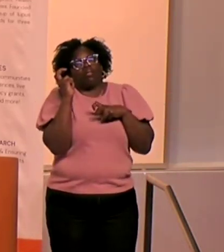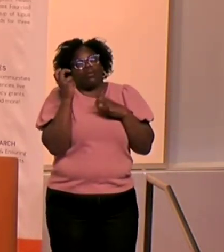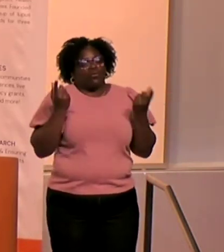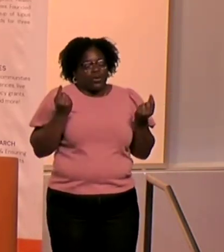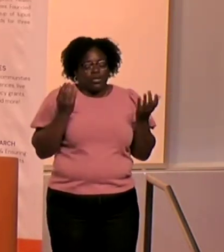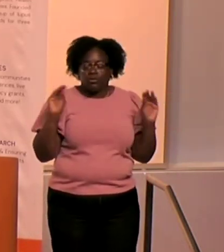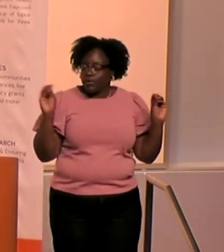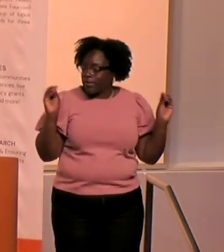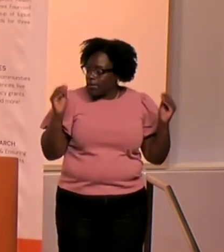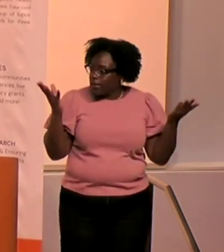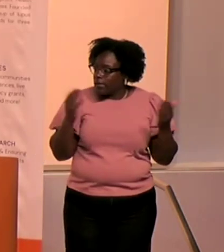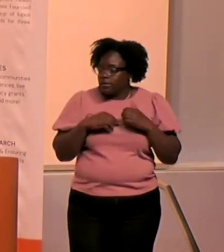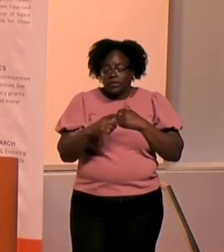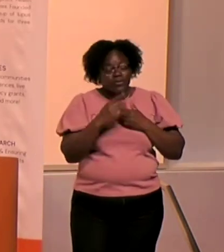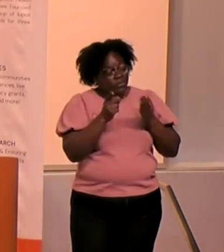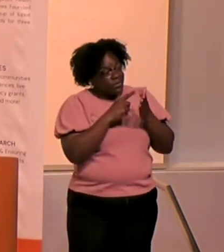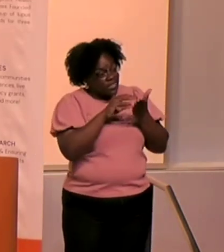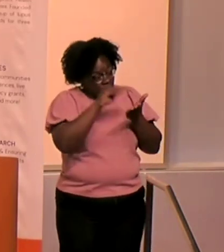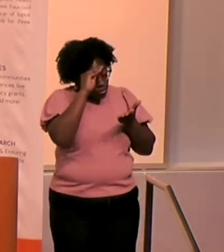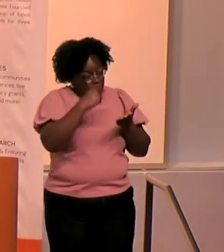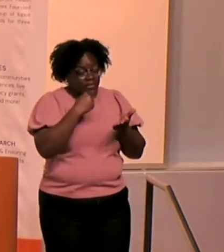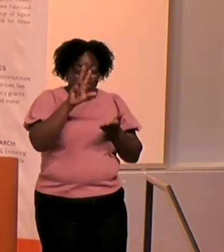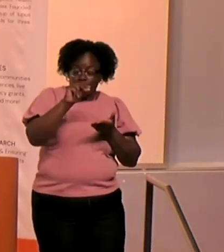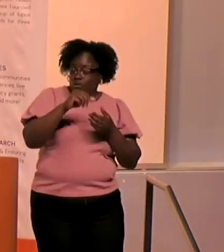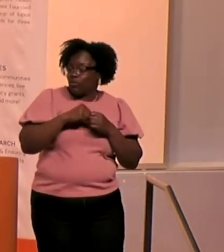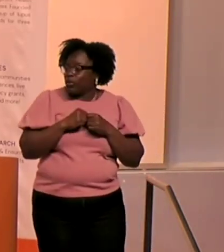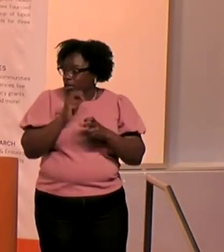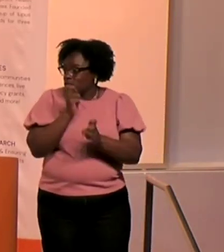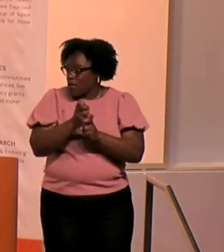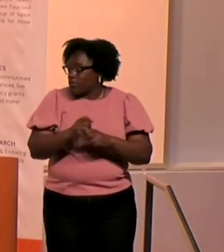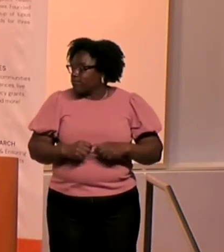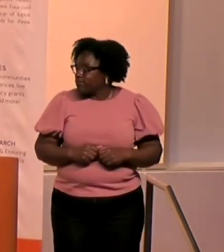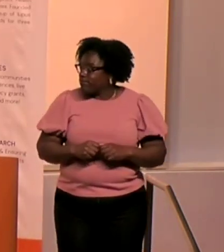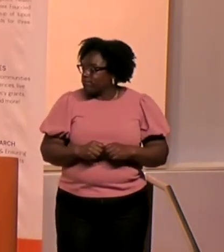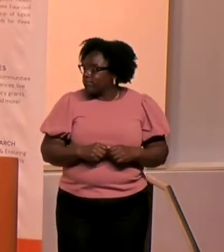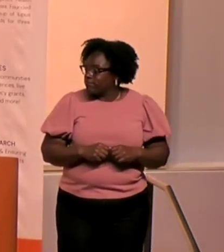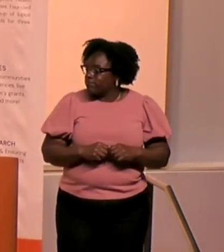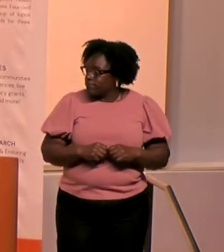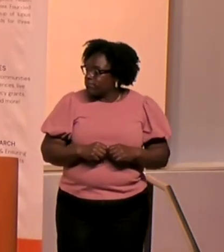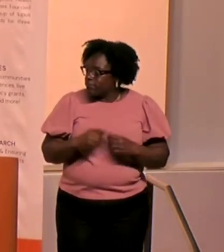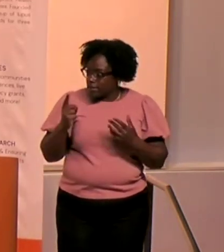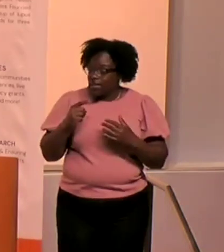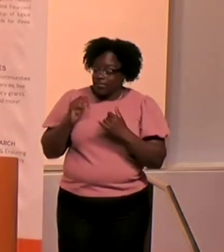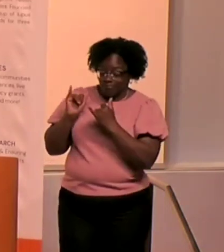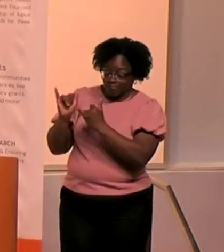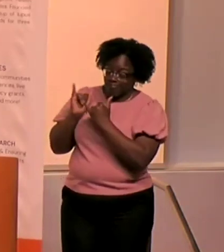So I needed to learn to say no sometimes, and that was hard as a lupus patient. It's really hard. I've struggled with